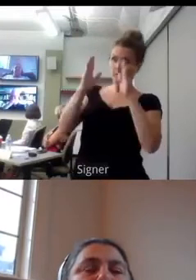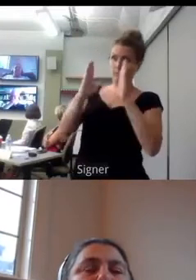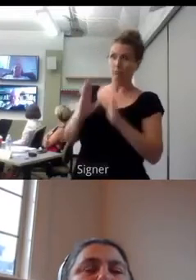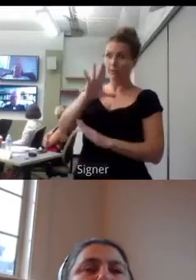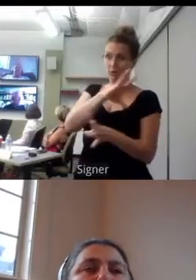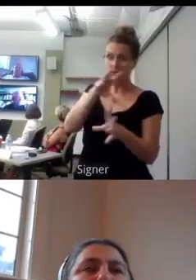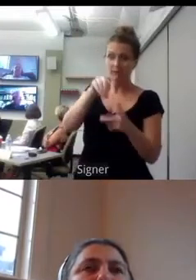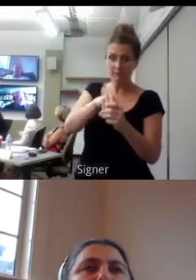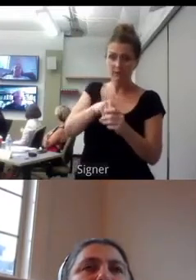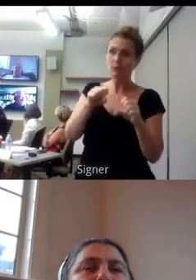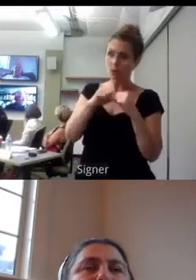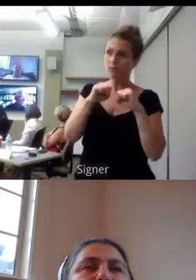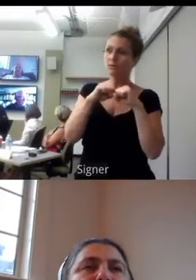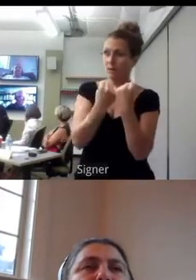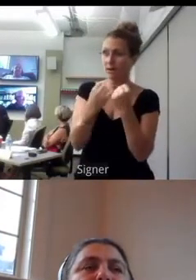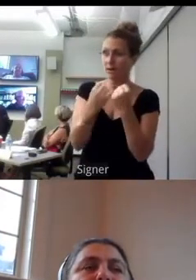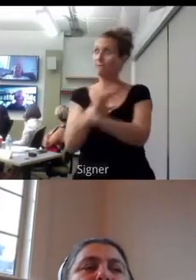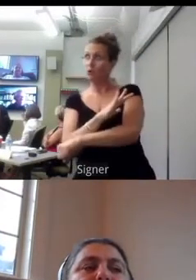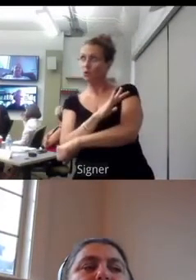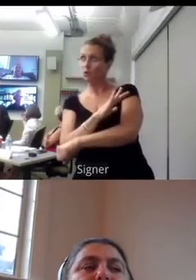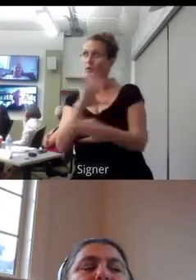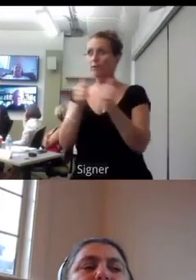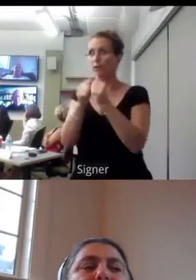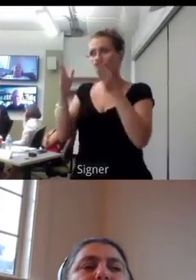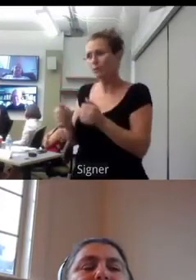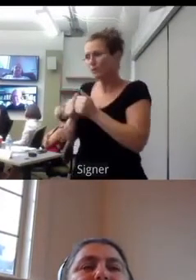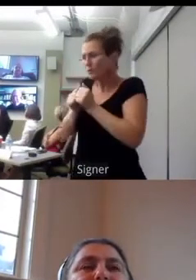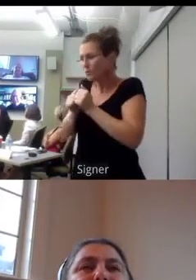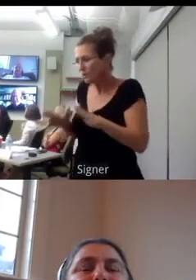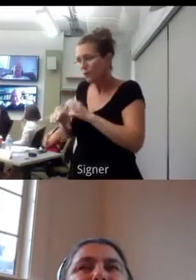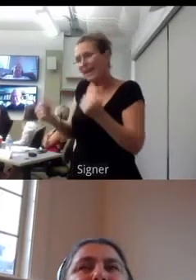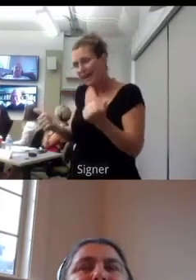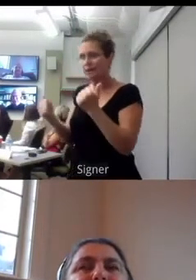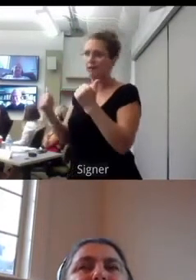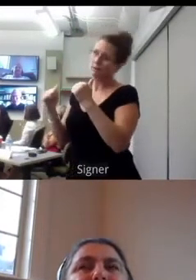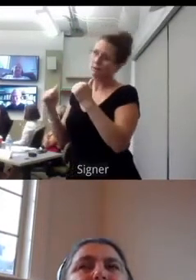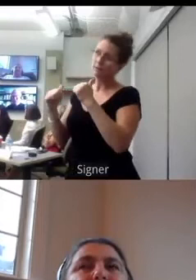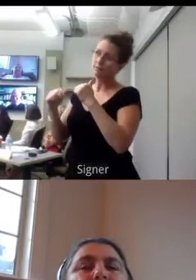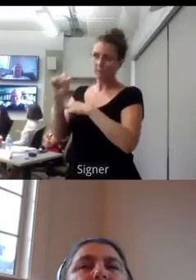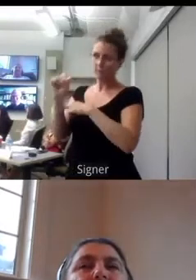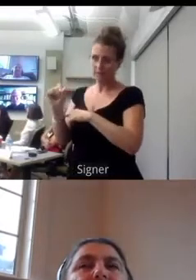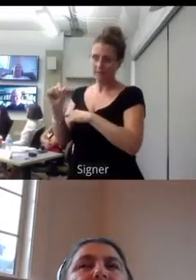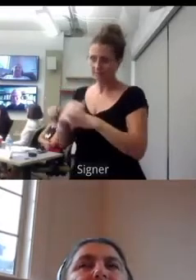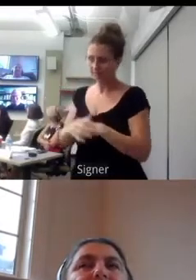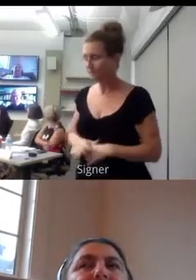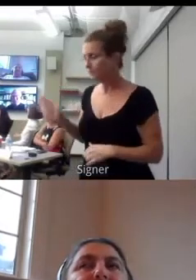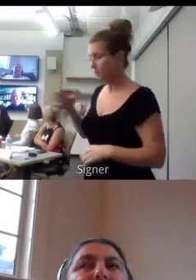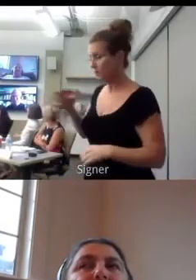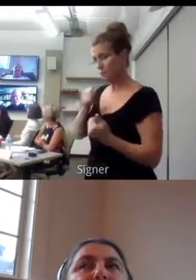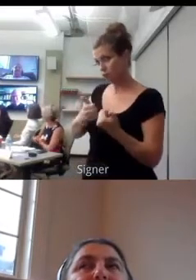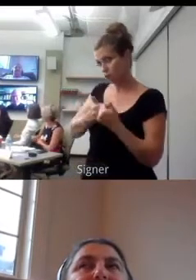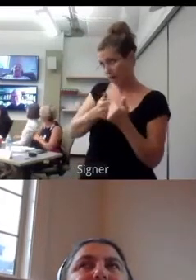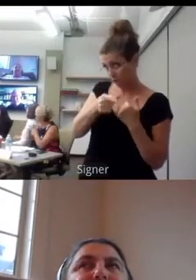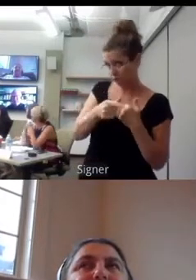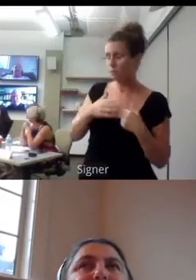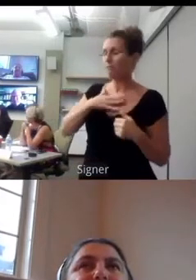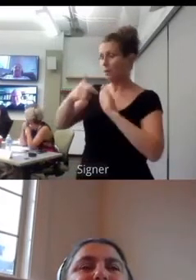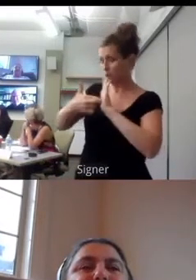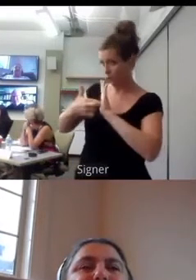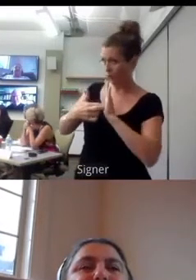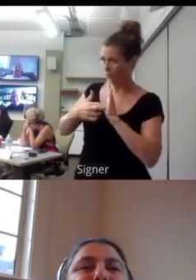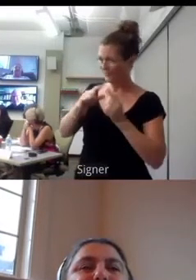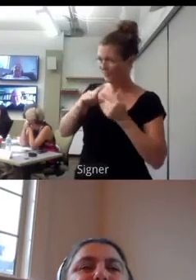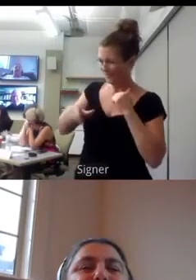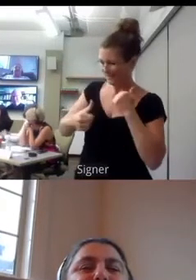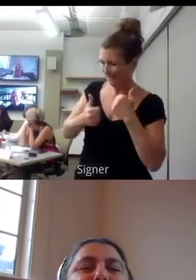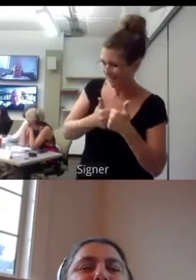Now, I'm gonna challenge you on this because in my role as host here, that's my role. And I'm gonna suggest to you that